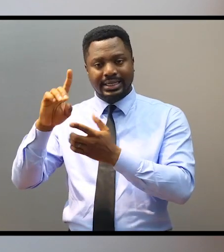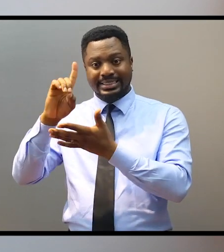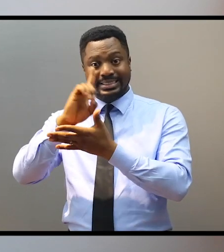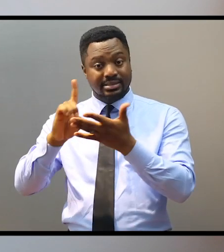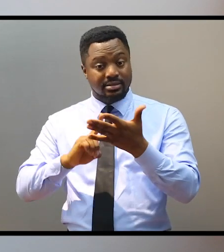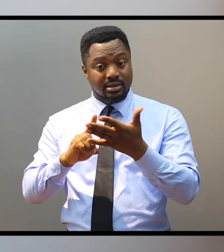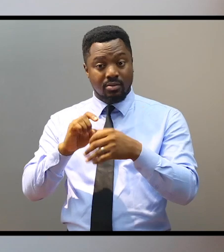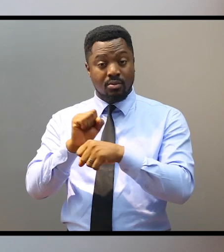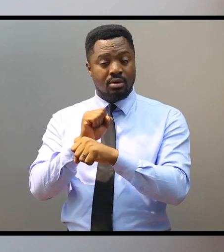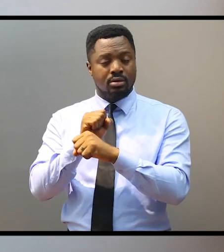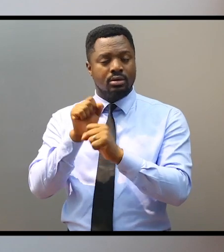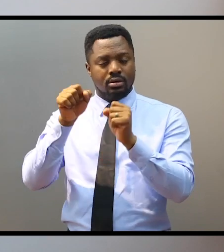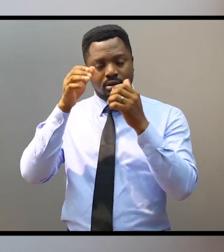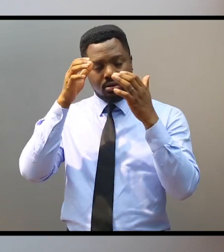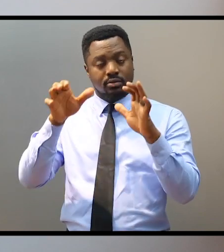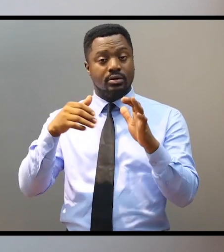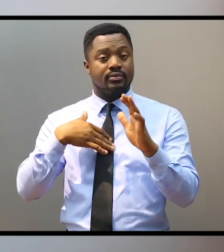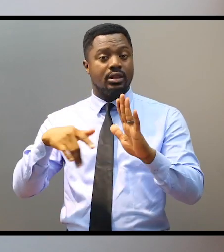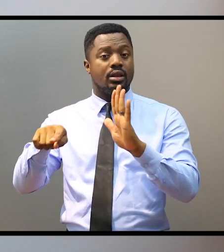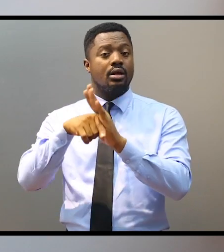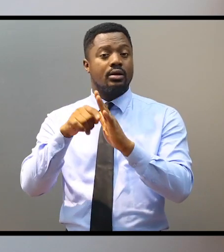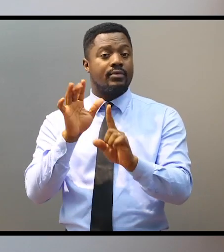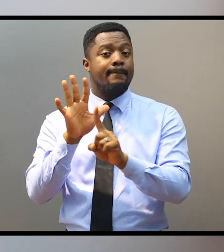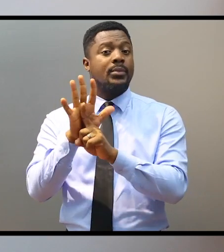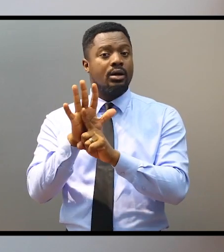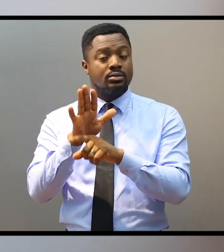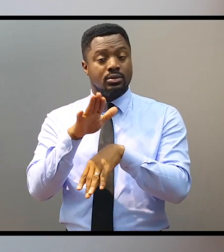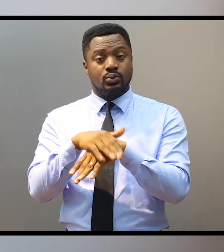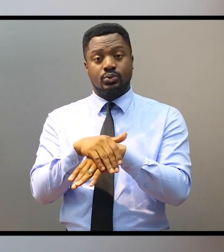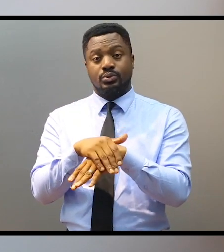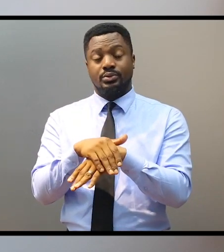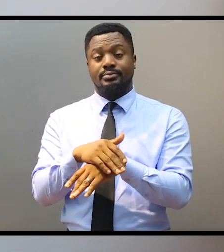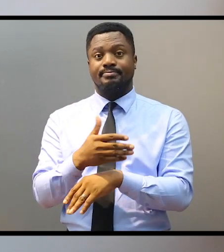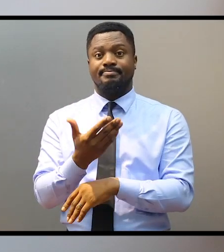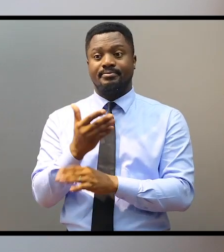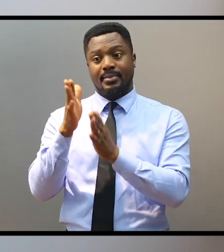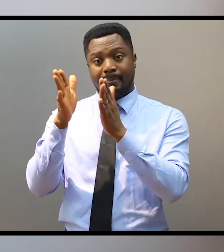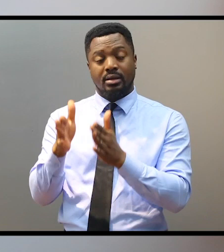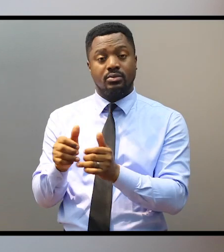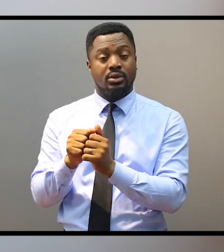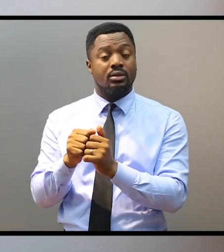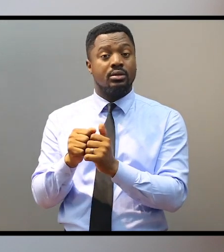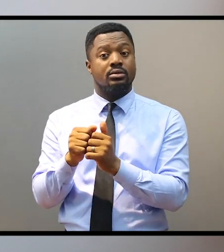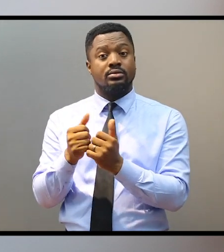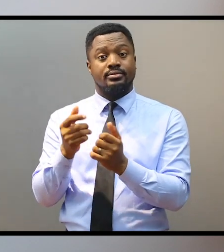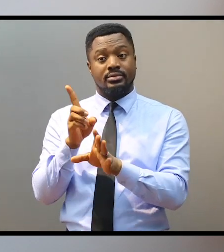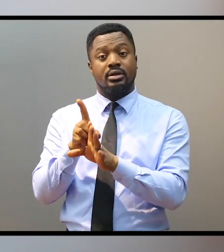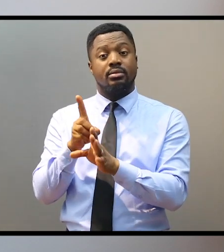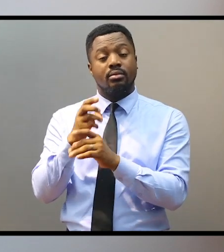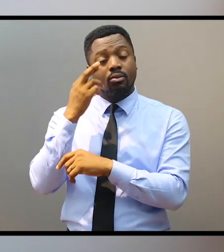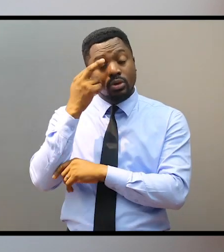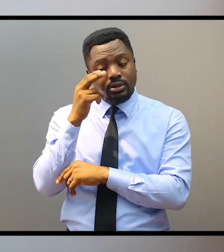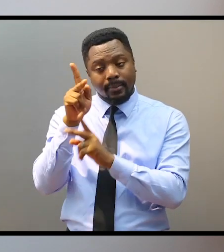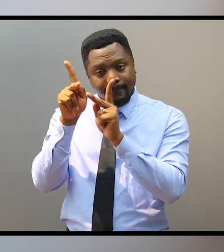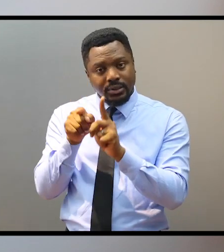has designed it also can have a negative impact on a person with